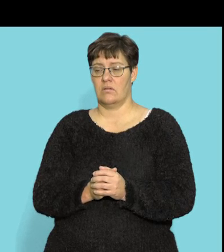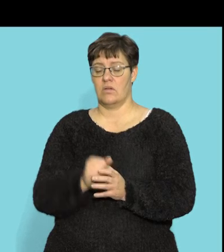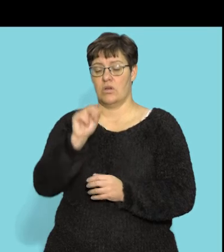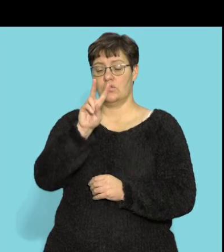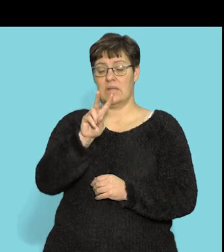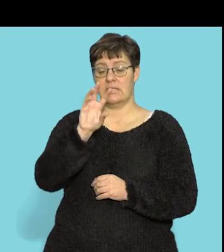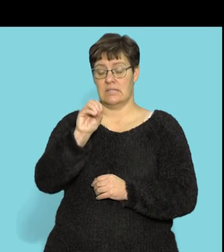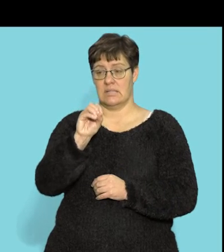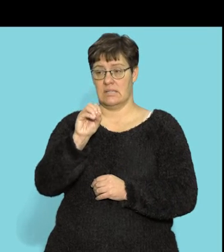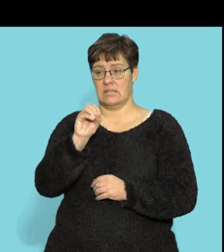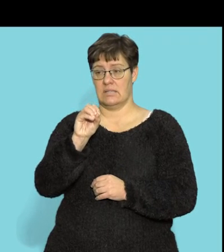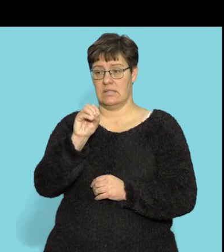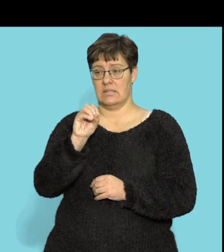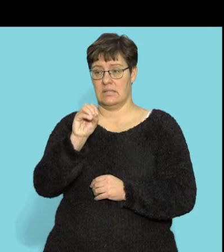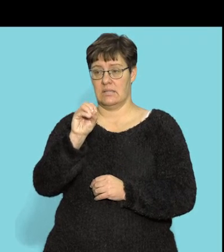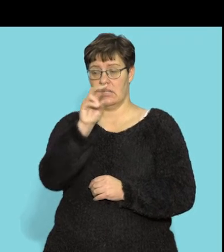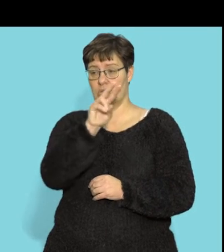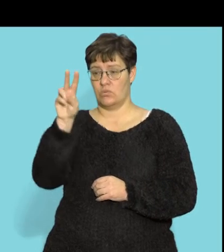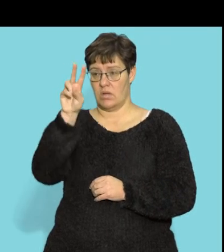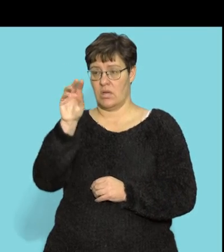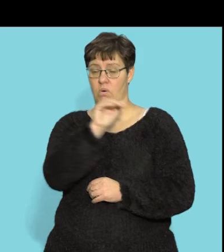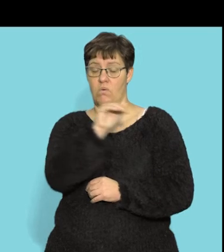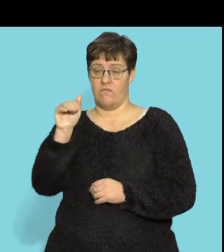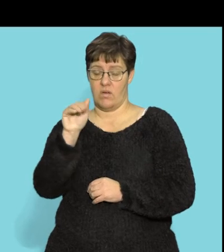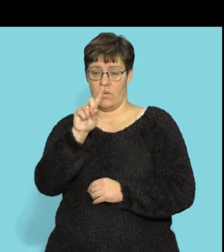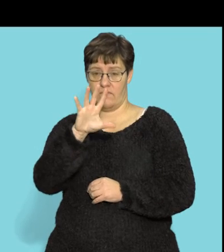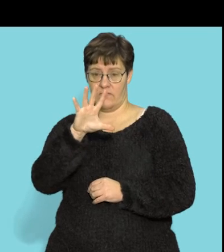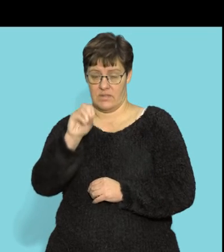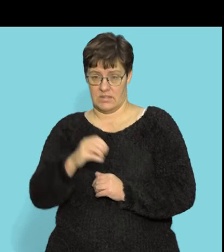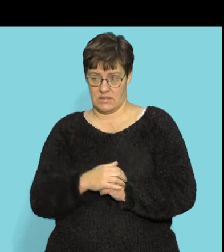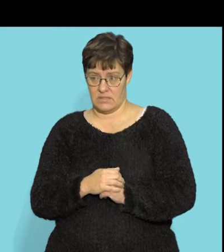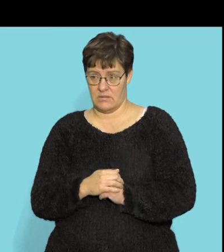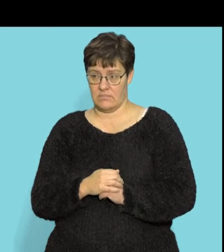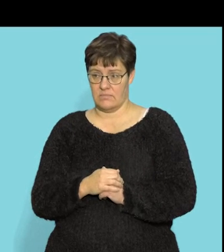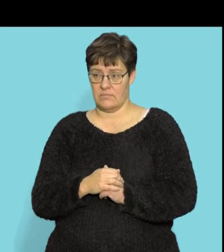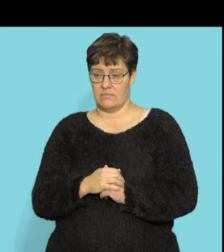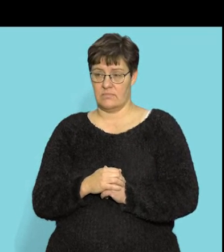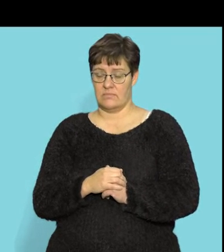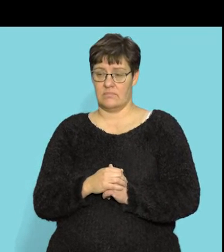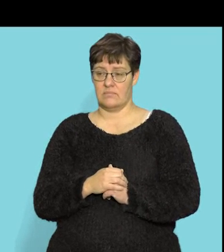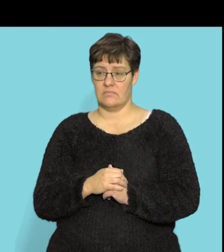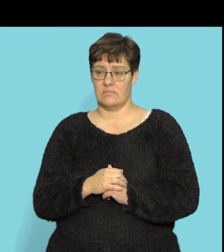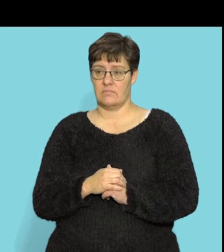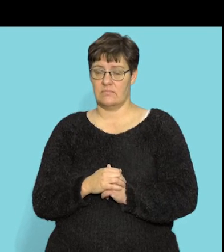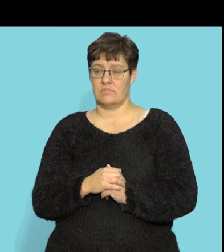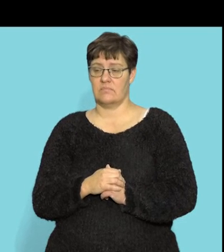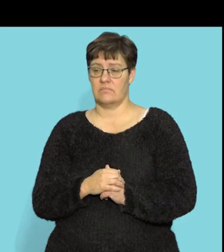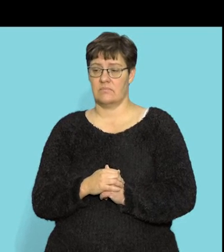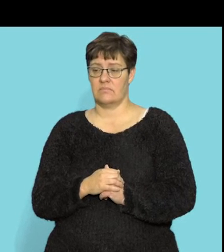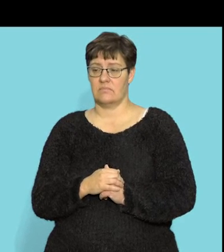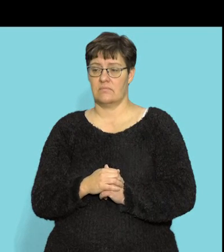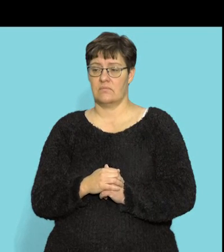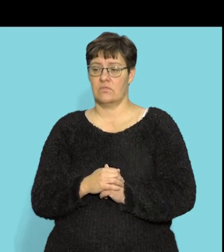over 150, which is like 400 divided by 150, right?